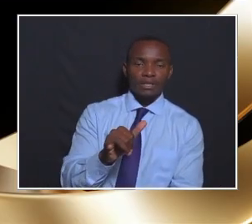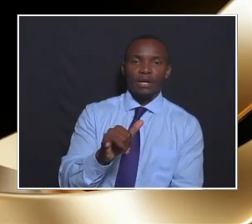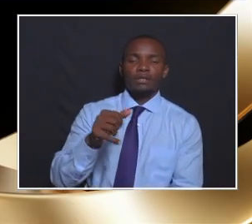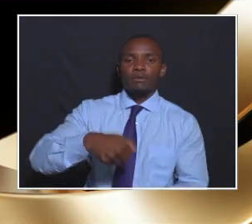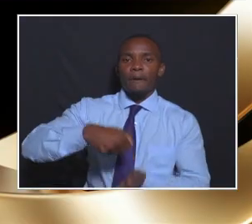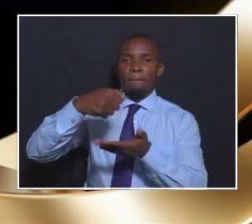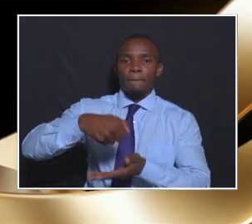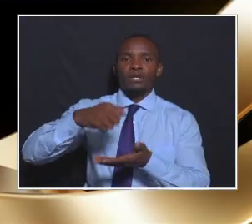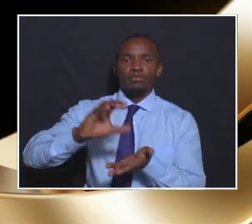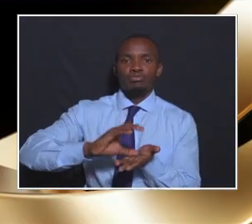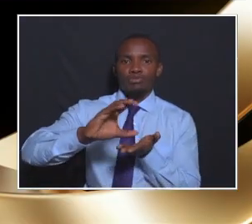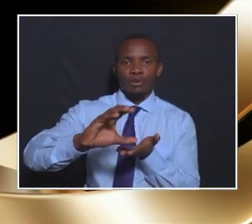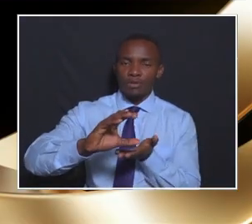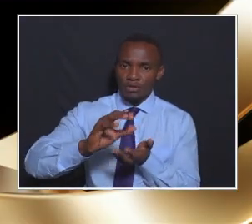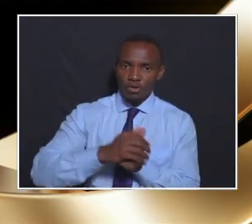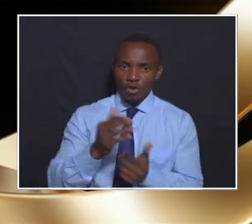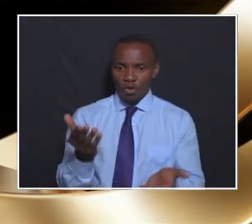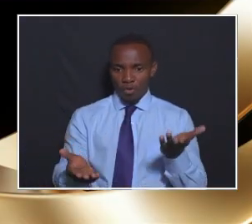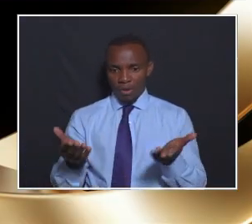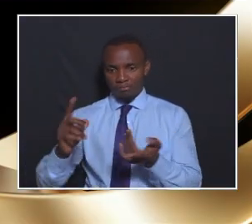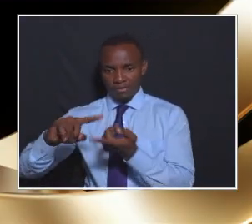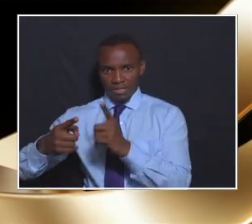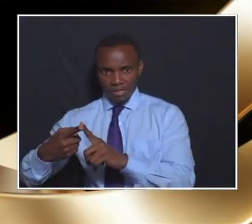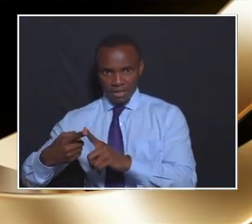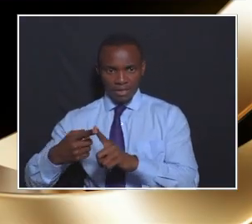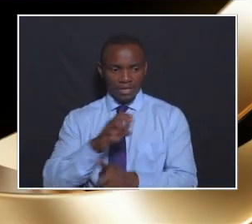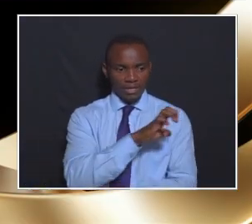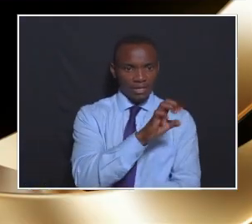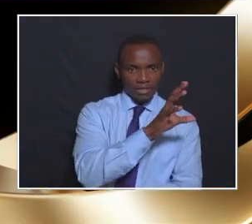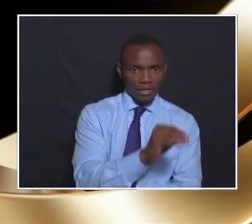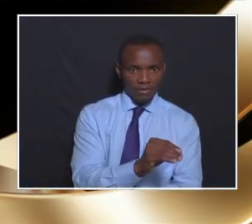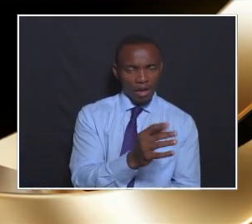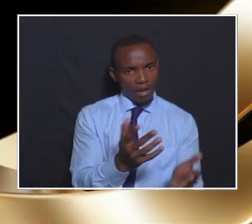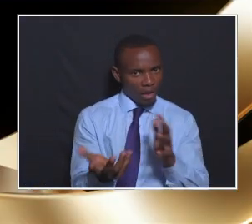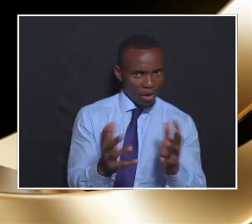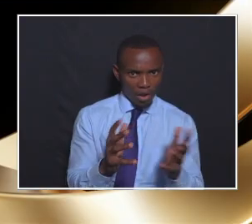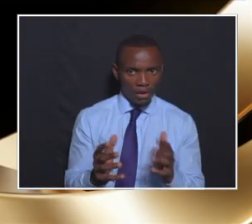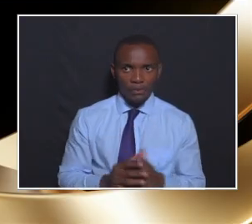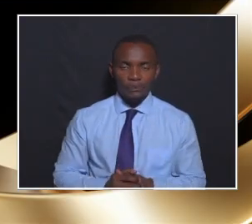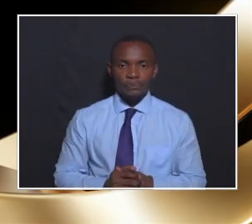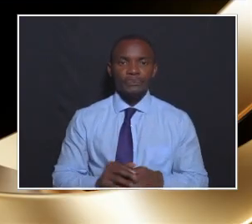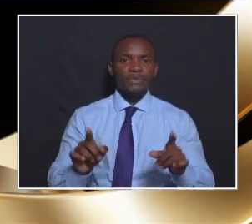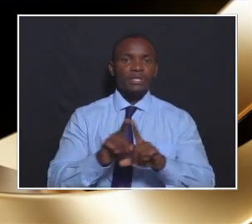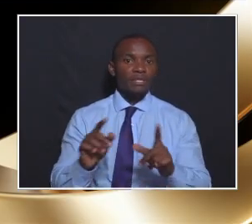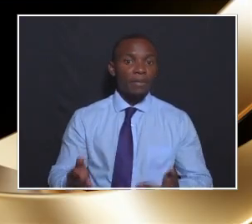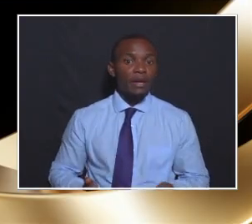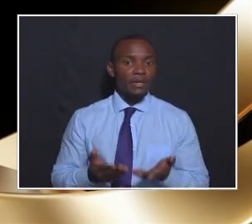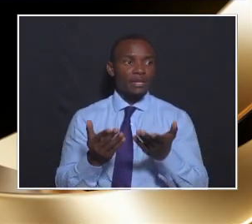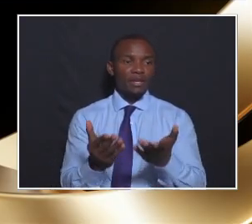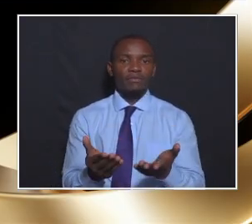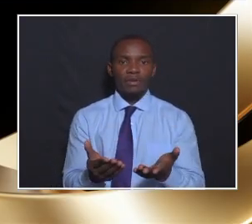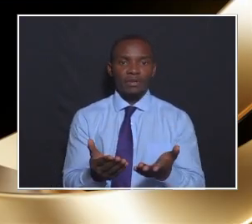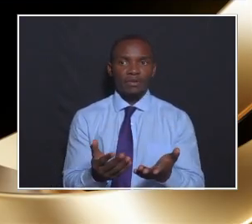standard is versus what we have here in East Africa. delivery, on-set